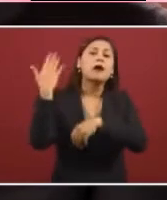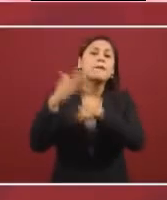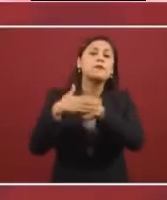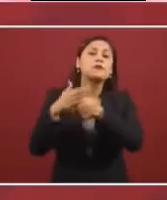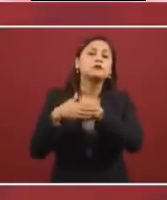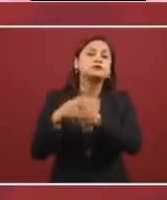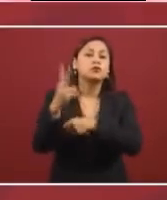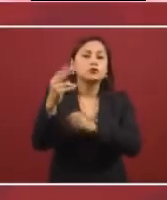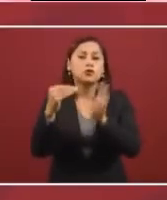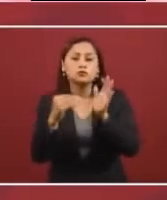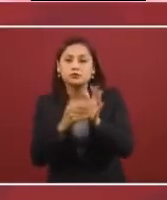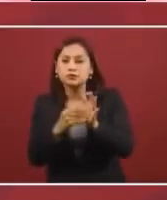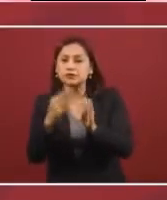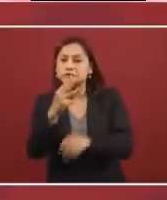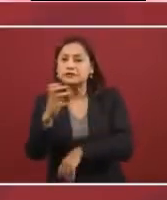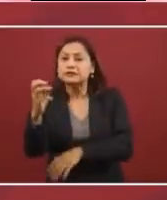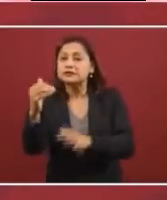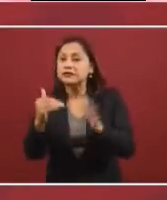to